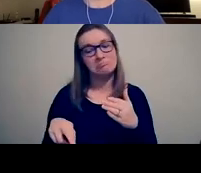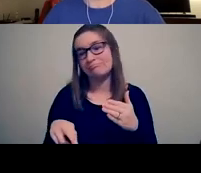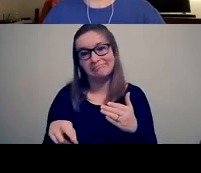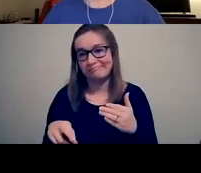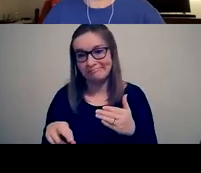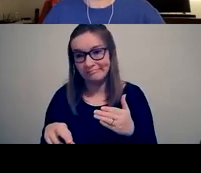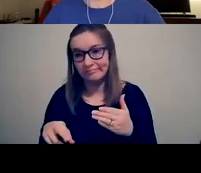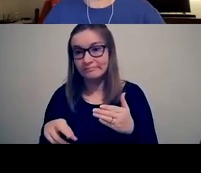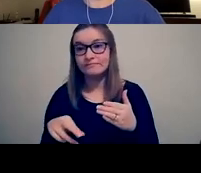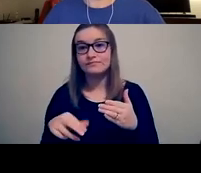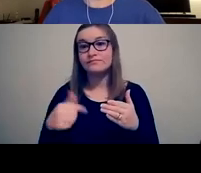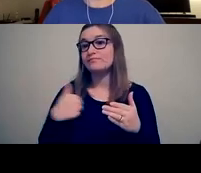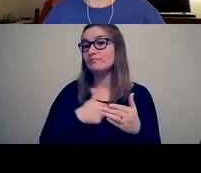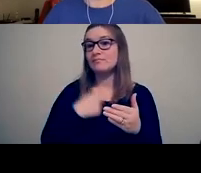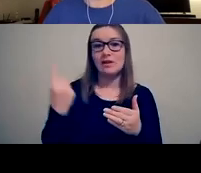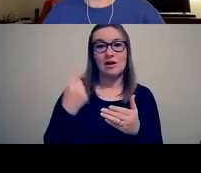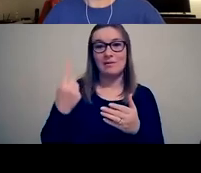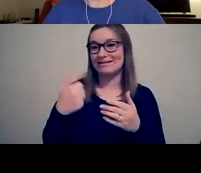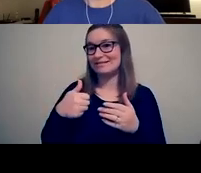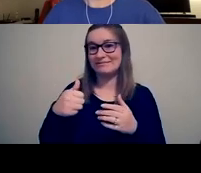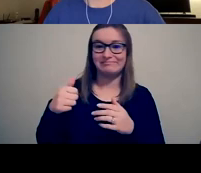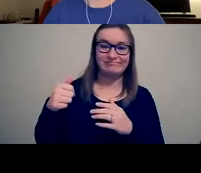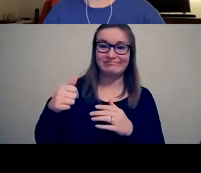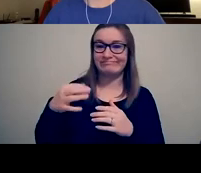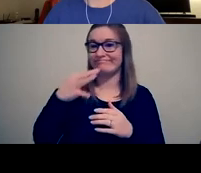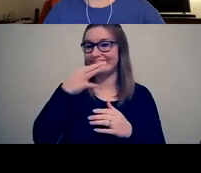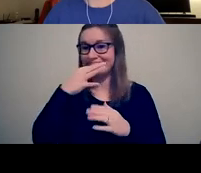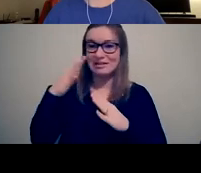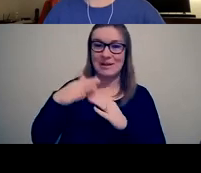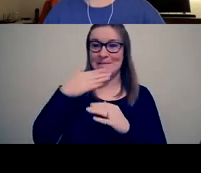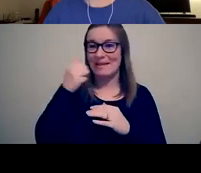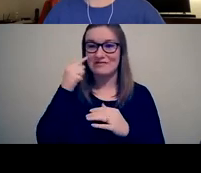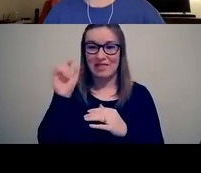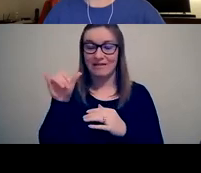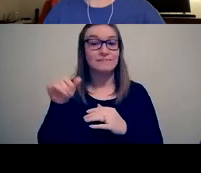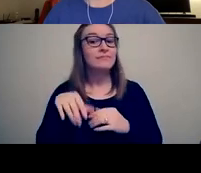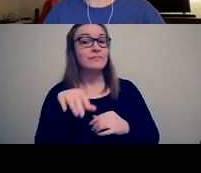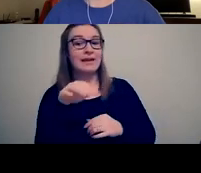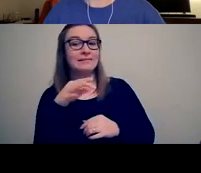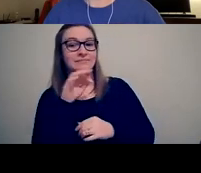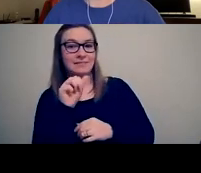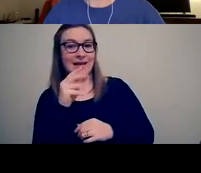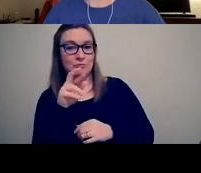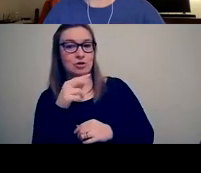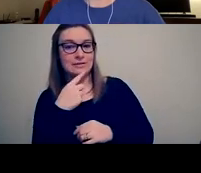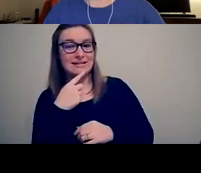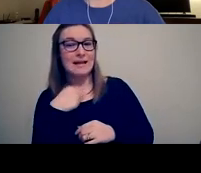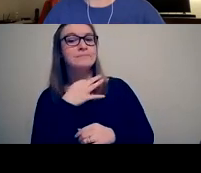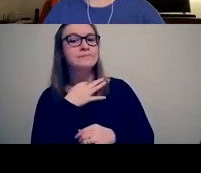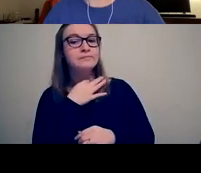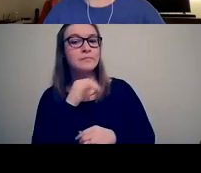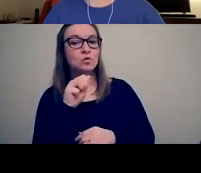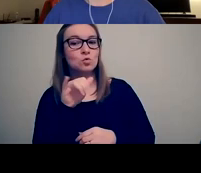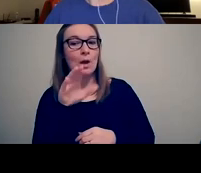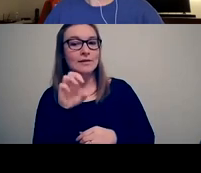Optimize for the sighted. See, that. So can, well, can I just finish? Hold on. I was going to say something. I'm curious, Joyce, on your opinion on this. So we've